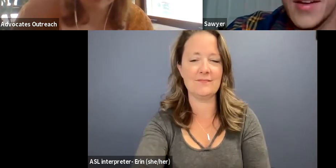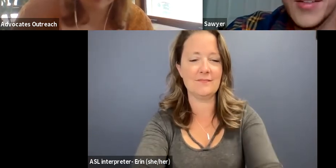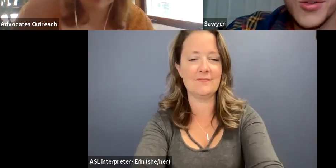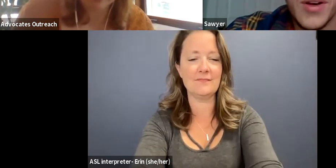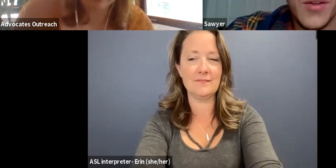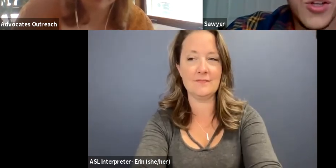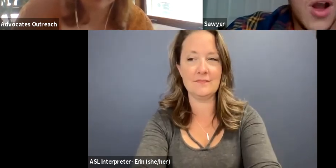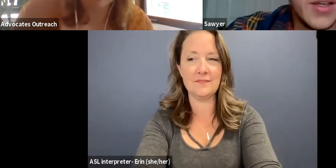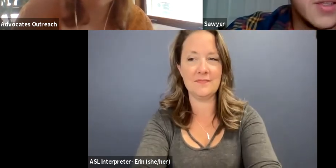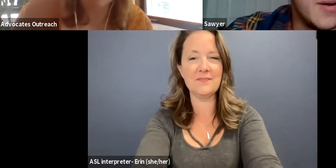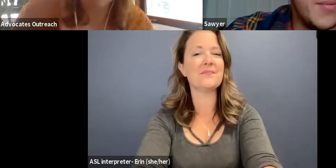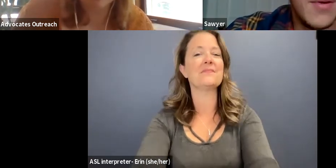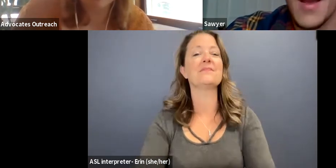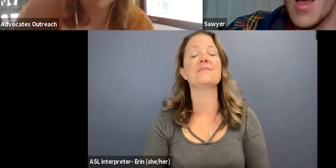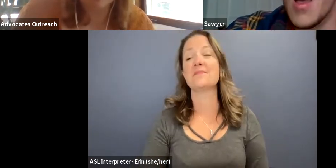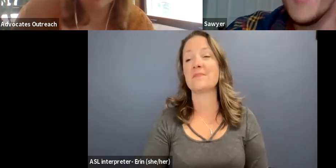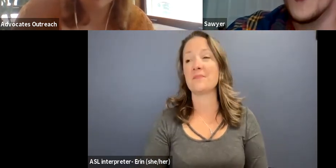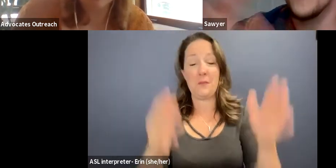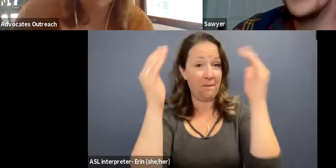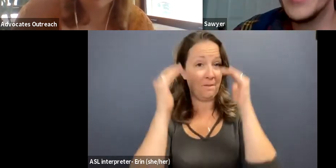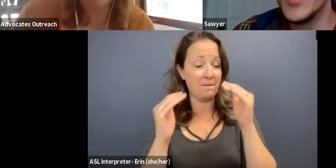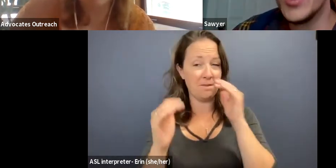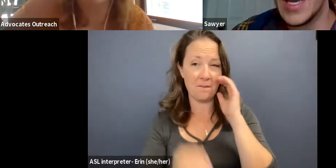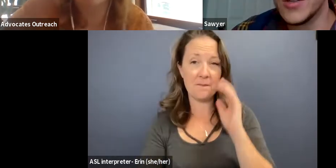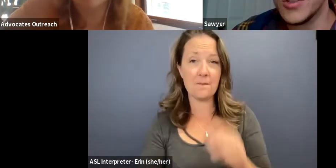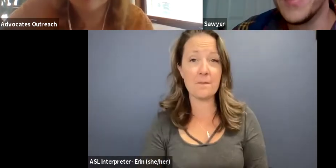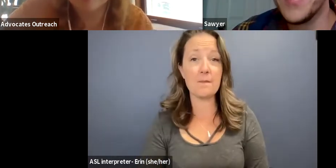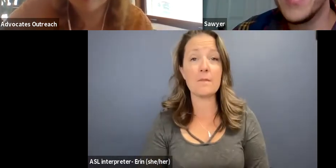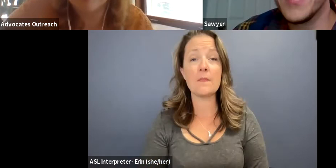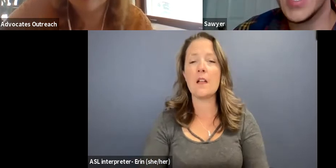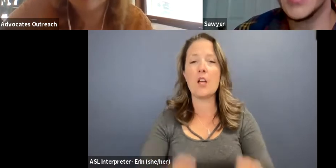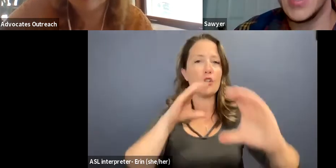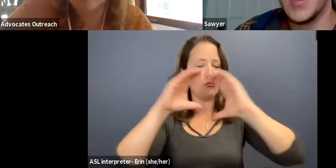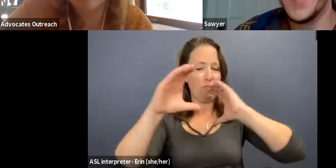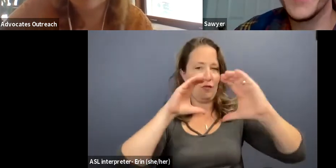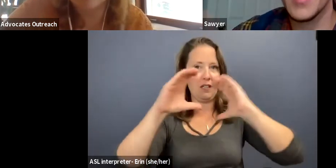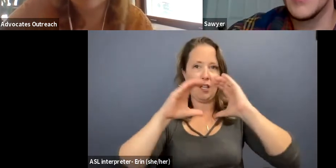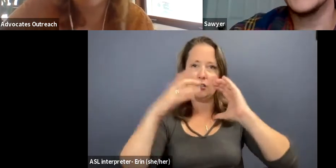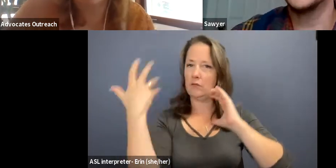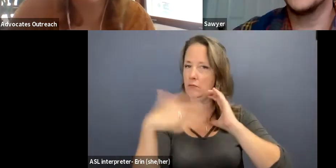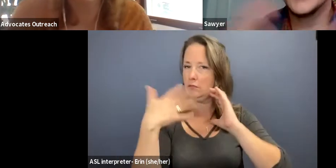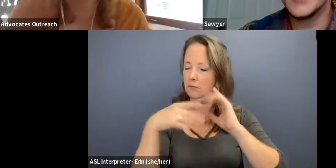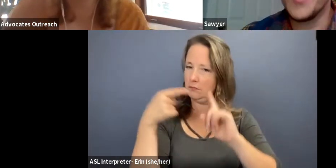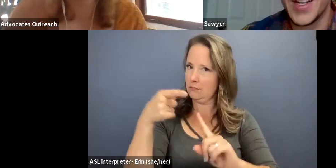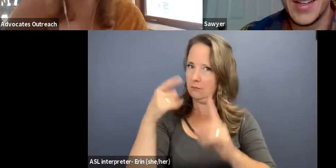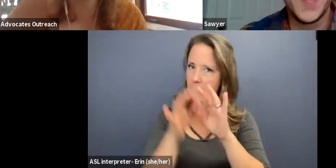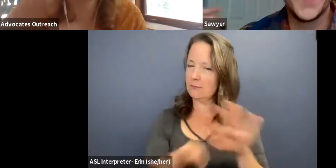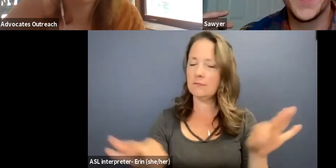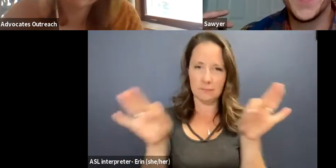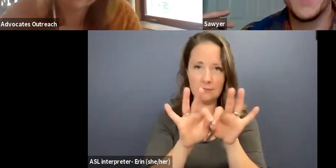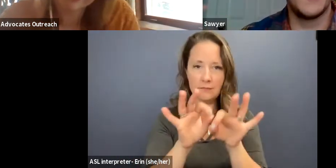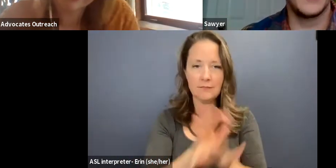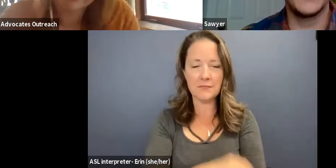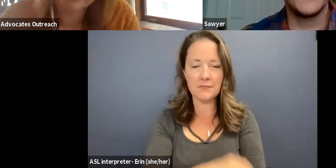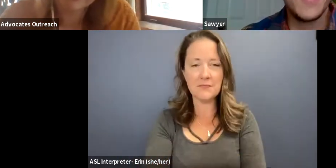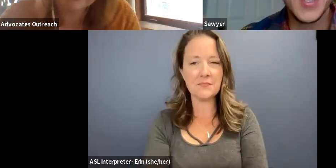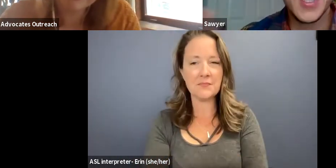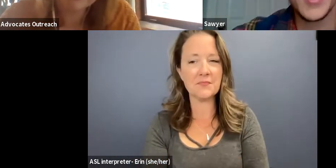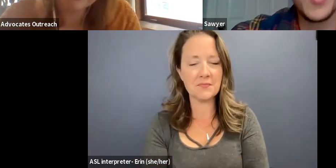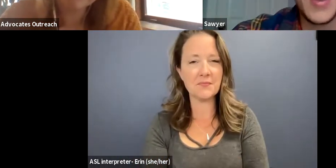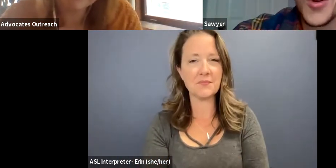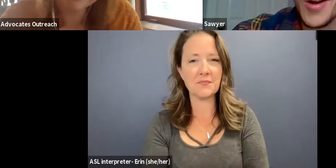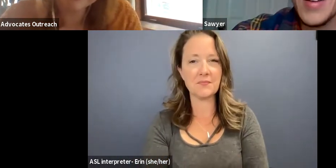inclusive for any kind of family, whether there's like, even if there's like same gender parents,